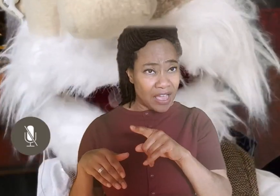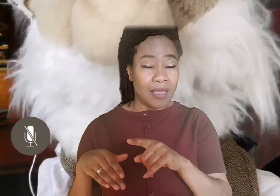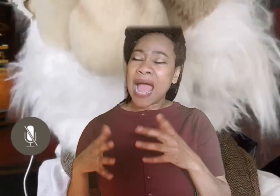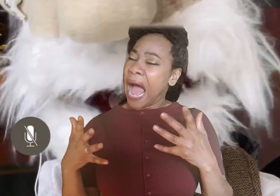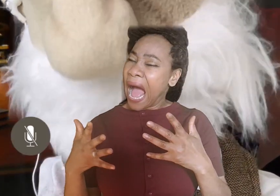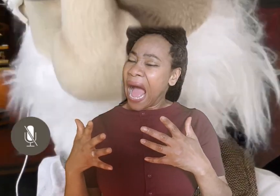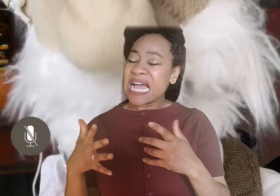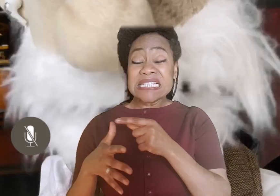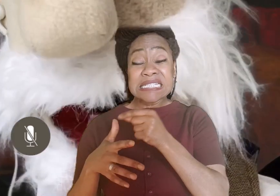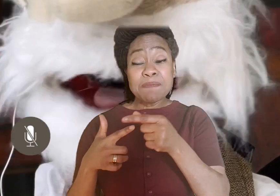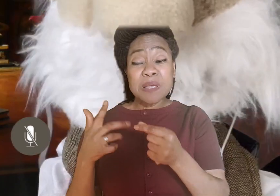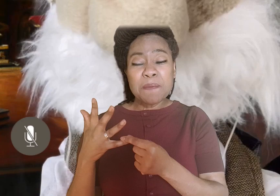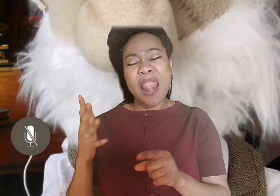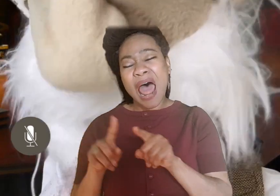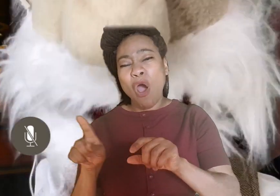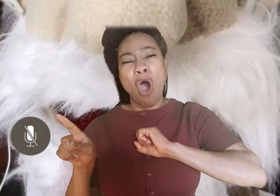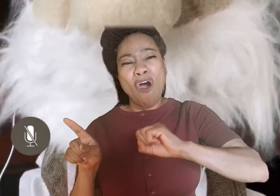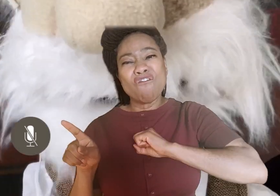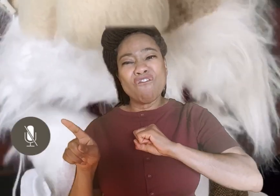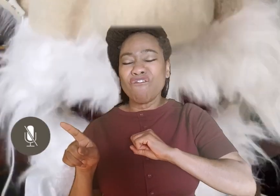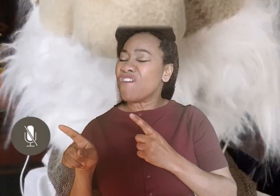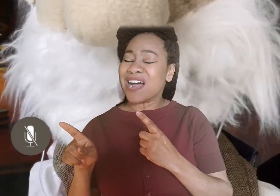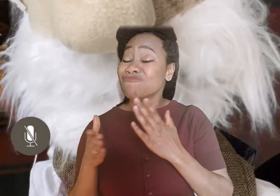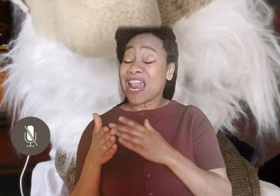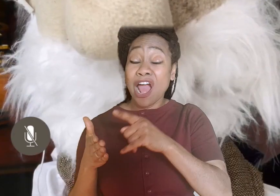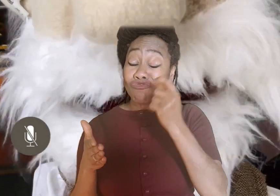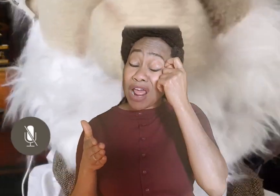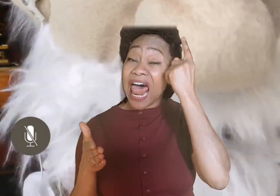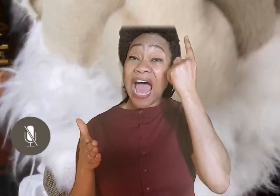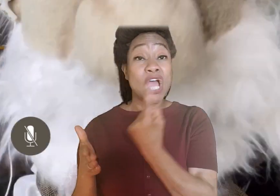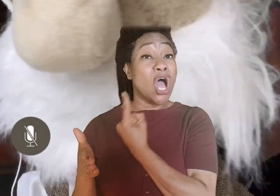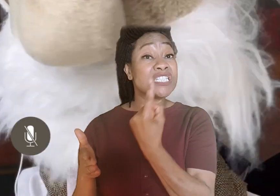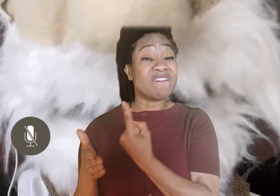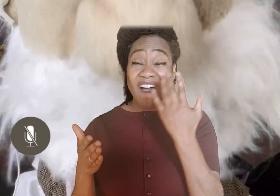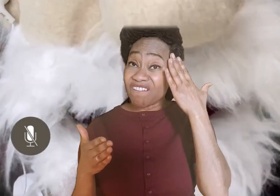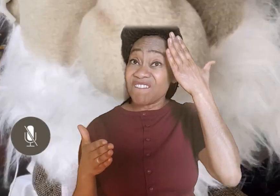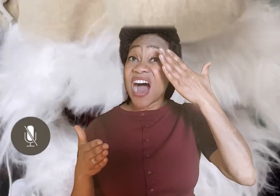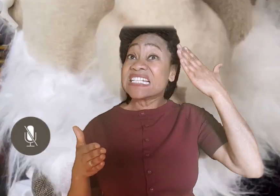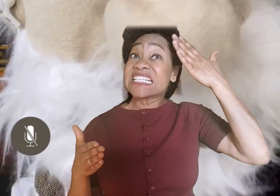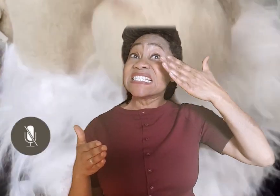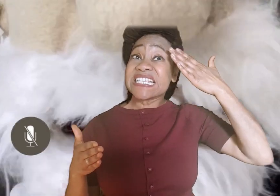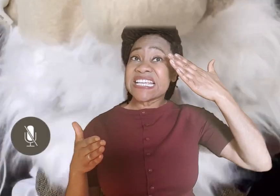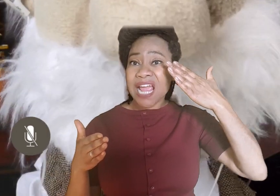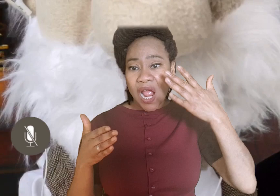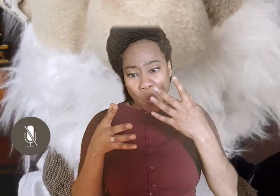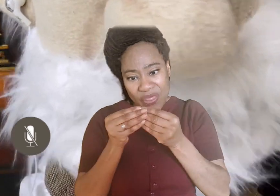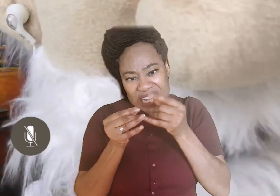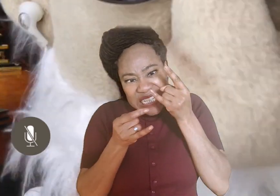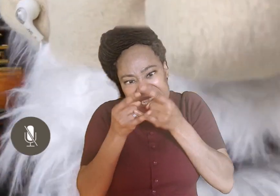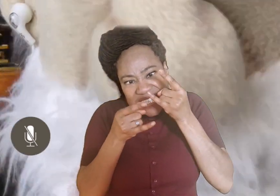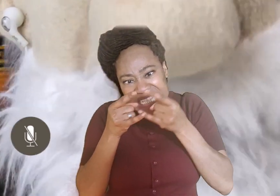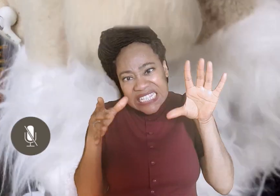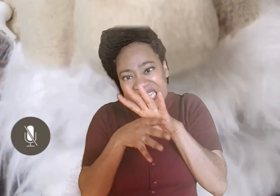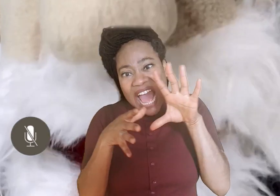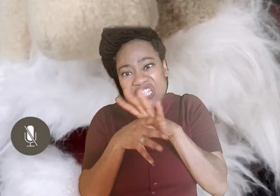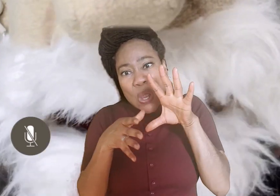symptom signifies the representation, the realization of a fantasy with sexual content. That